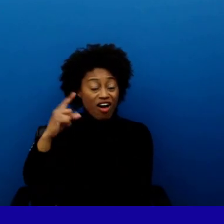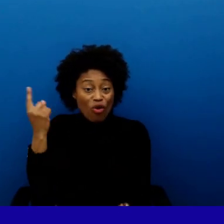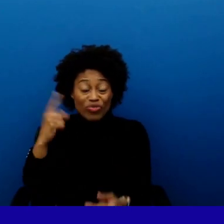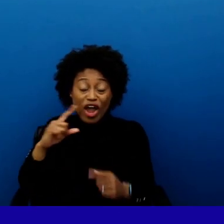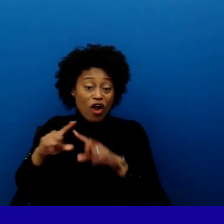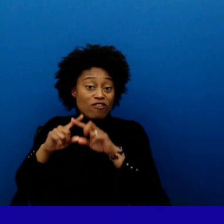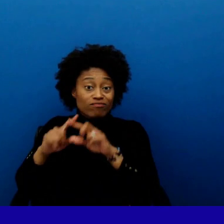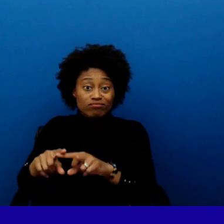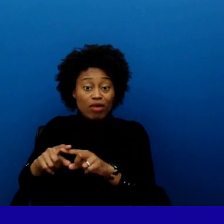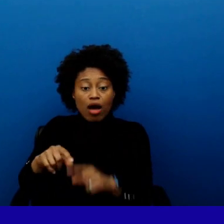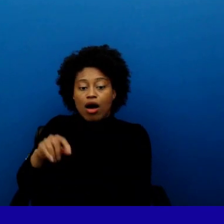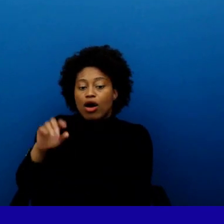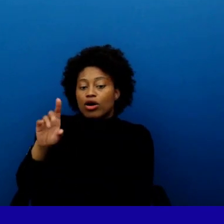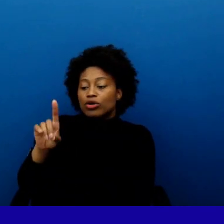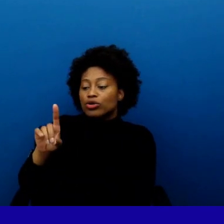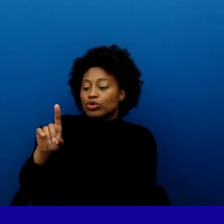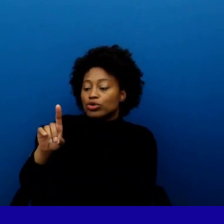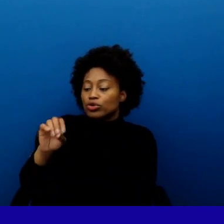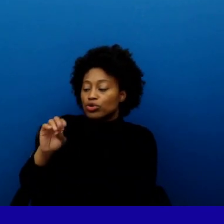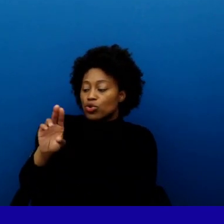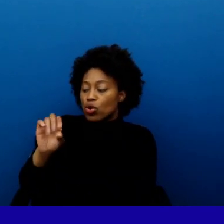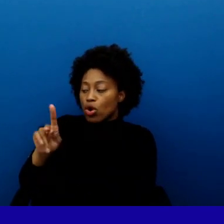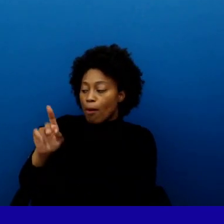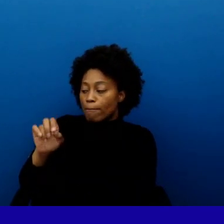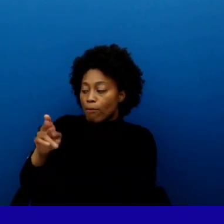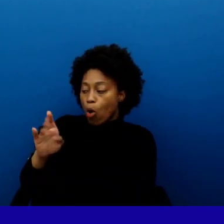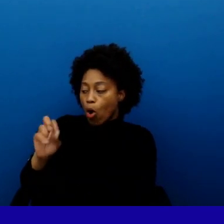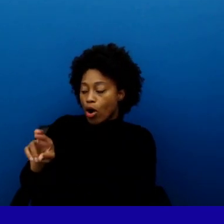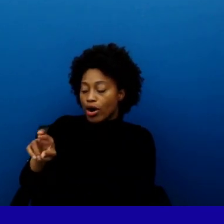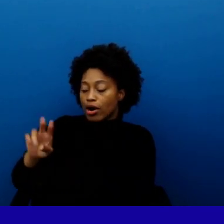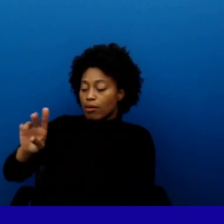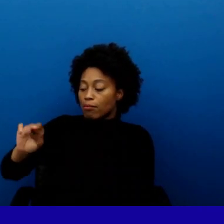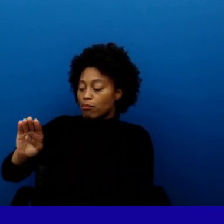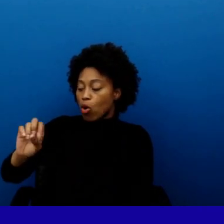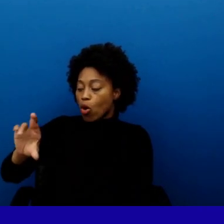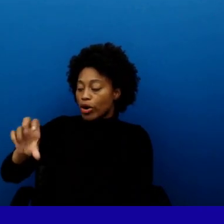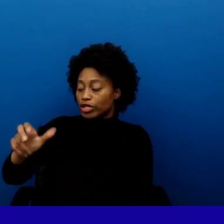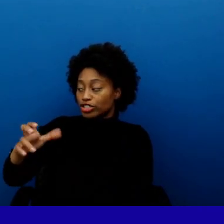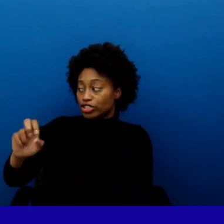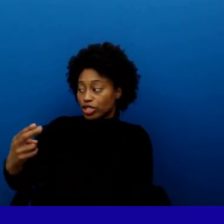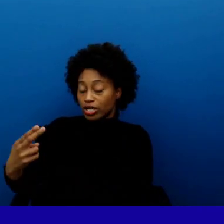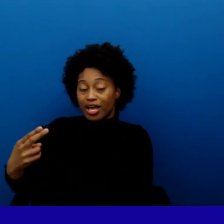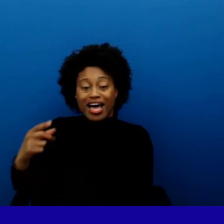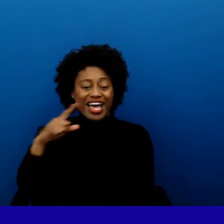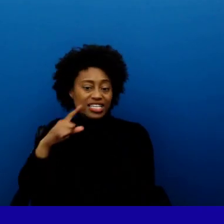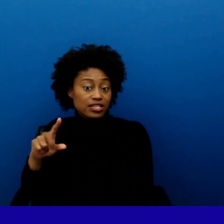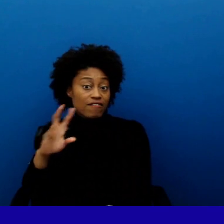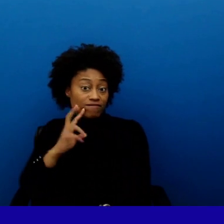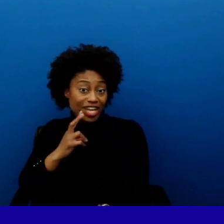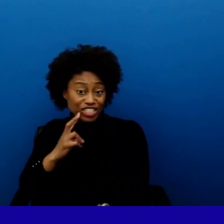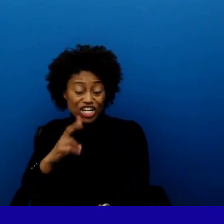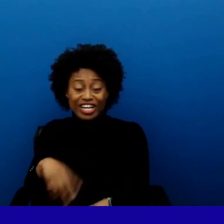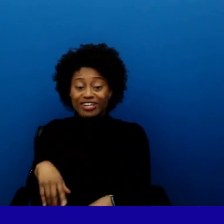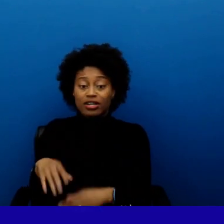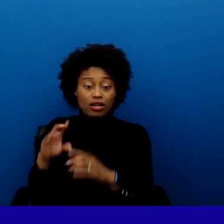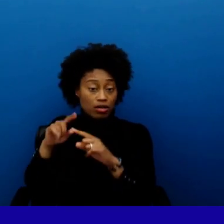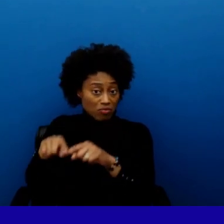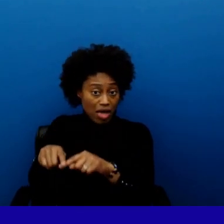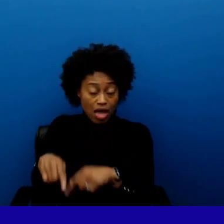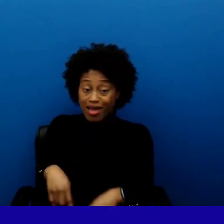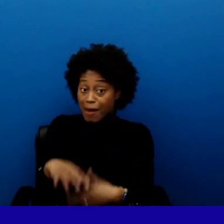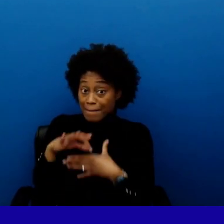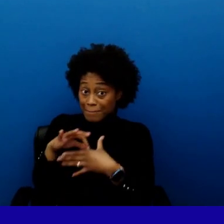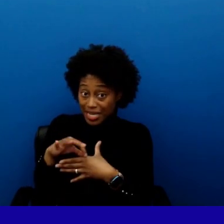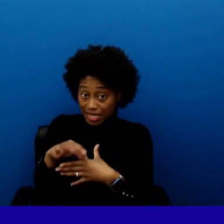and it's different than other borscht that a lot of people. It's vegetarian. There's it is cabbage based, not beet